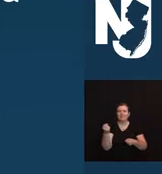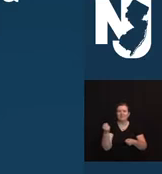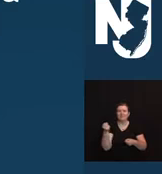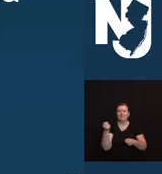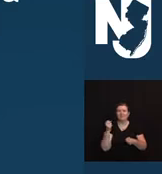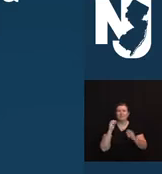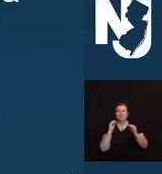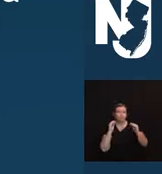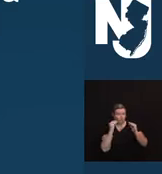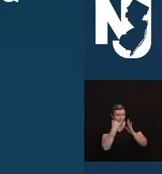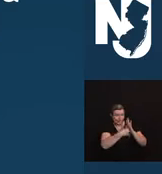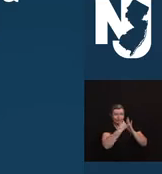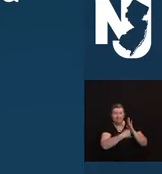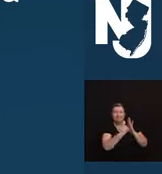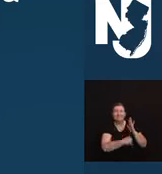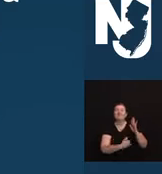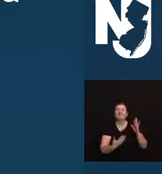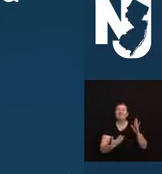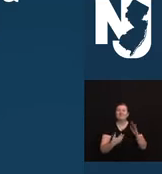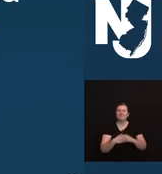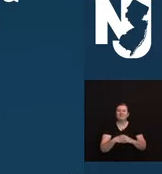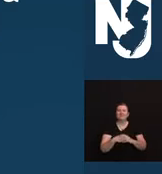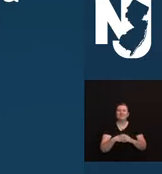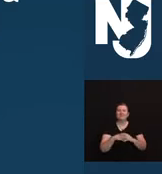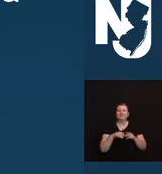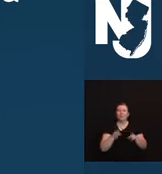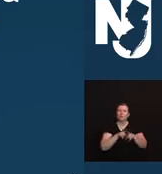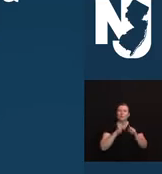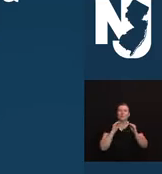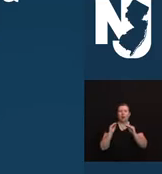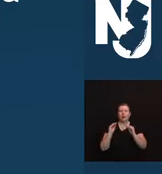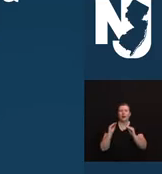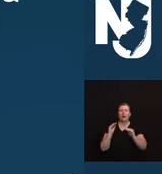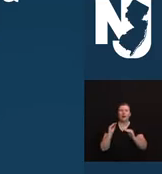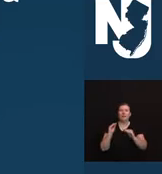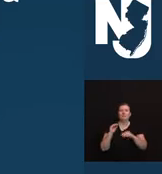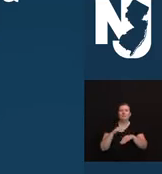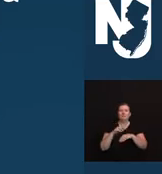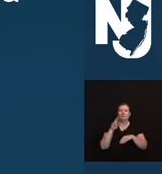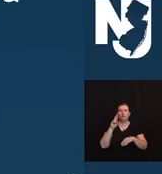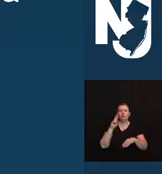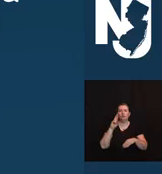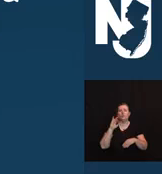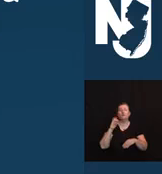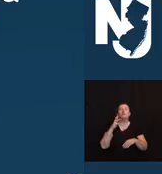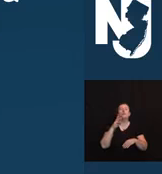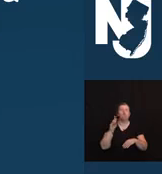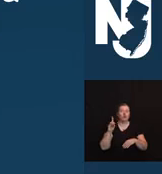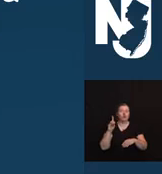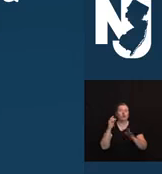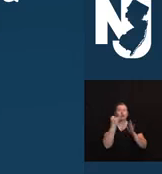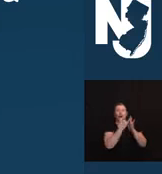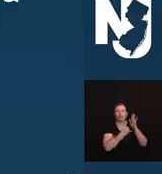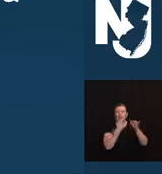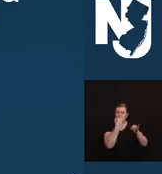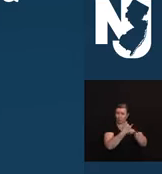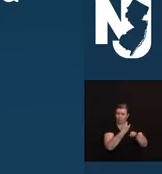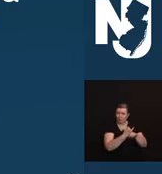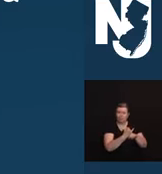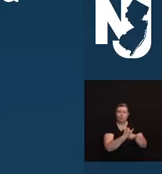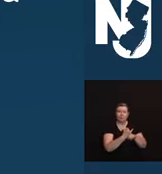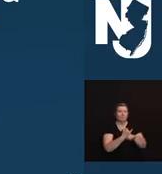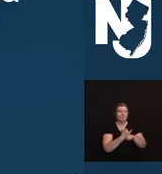Art Institute, where he previously had been a student, by the way, and served as the Institute's president from 1962 to